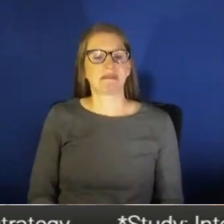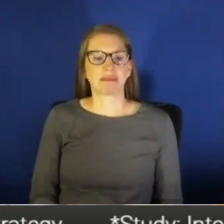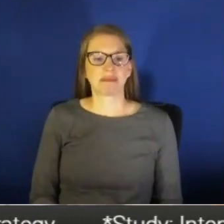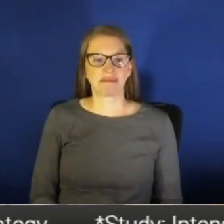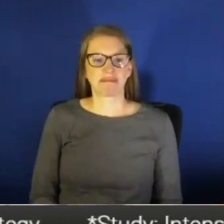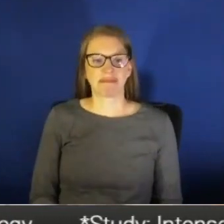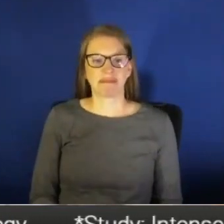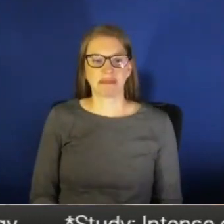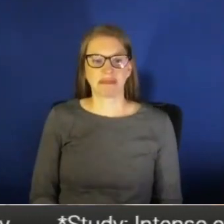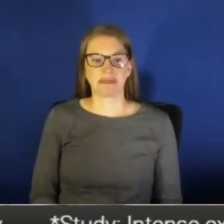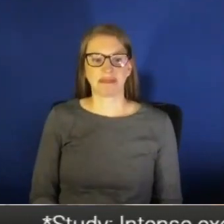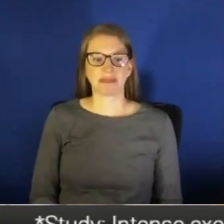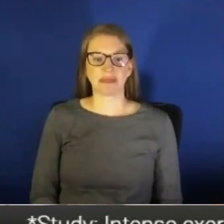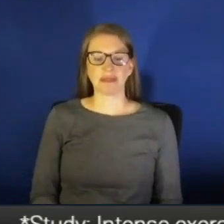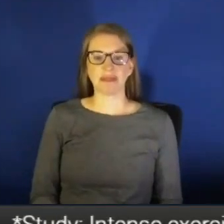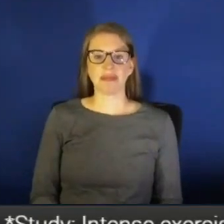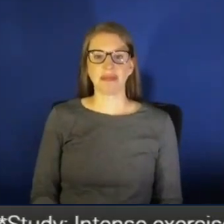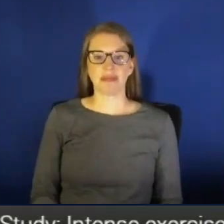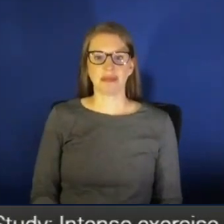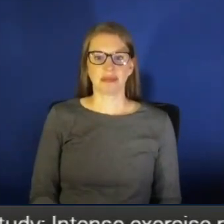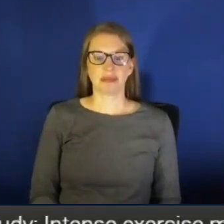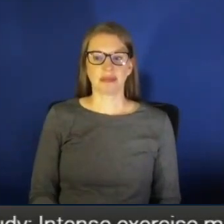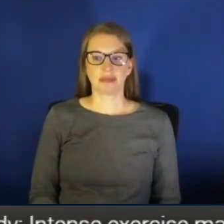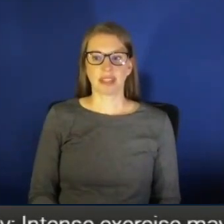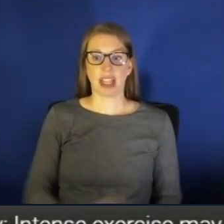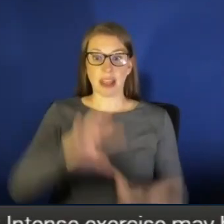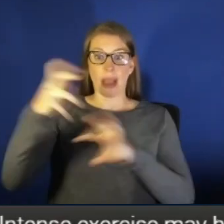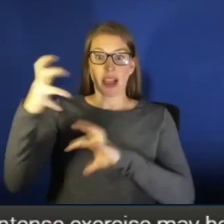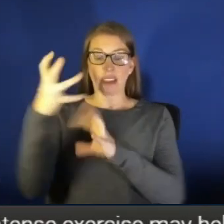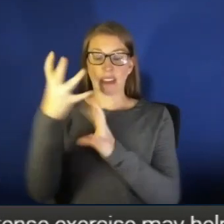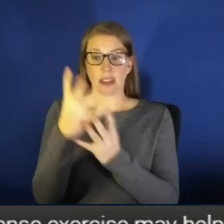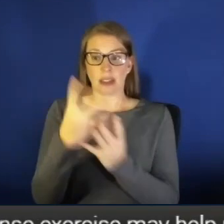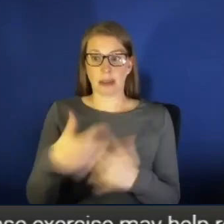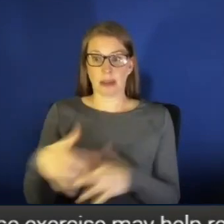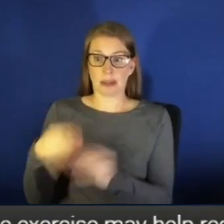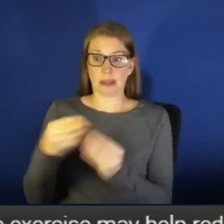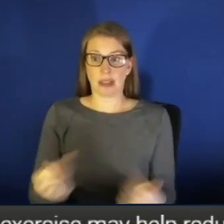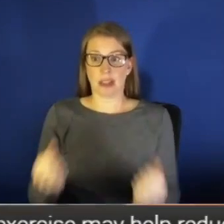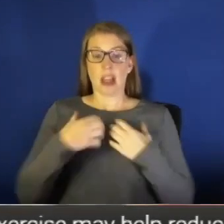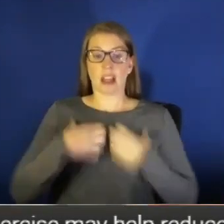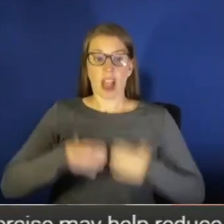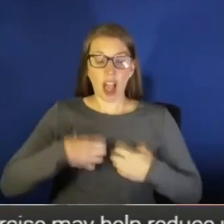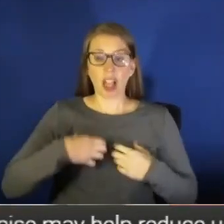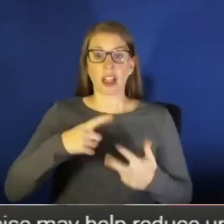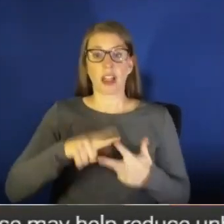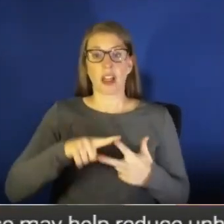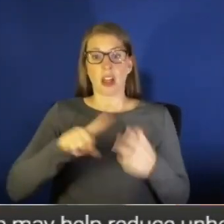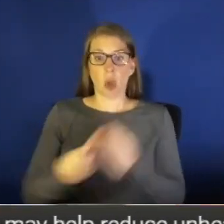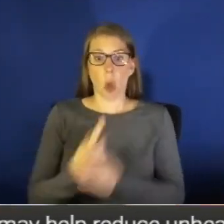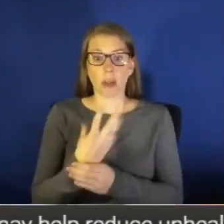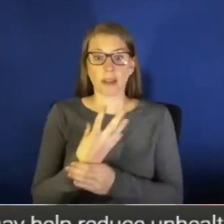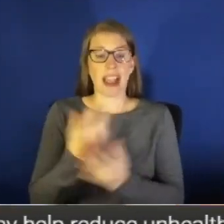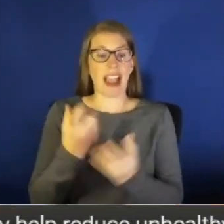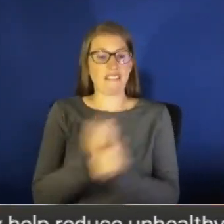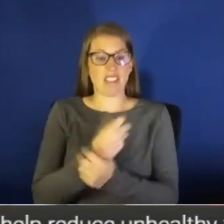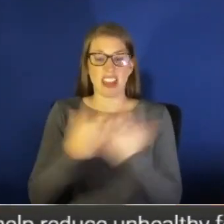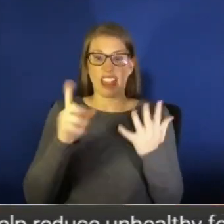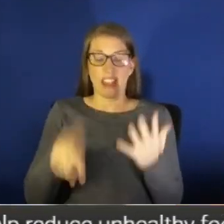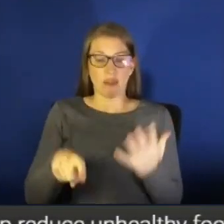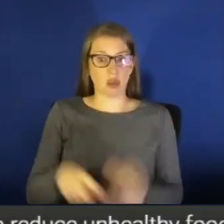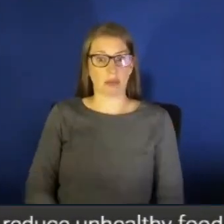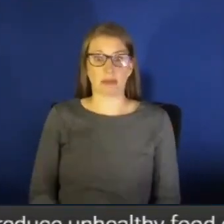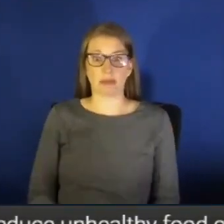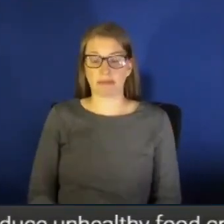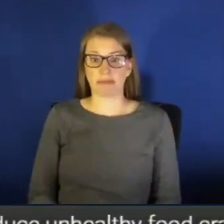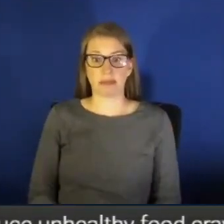got to do to straighten the mess out. And then get all your check-ins. Get your lung screen, your colonoscopies. You just got to do it all today. We